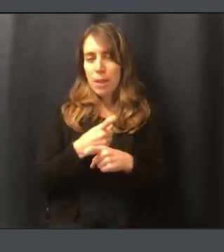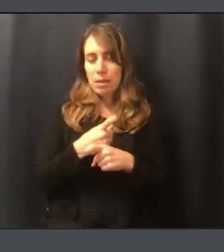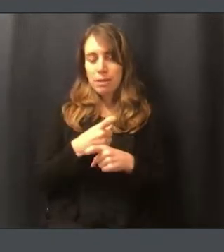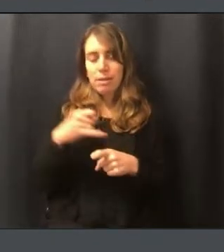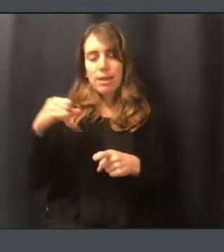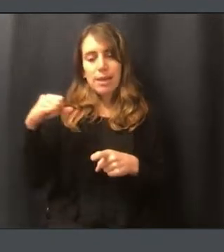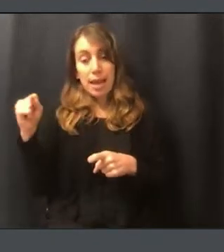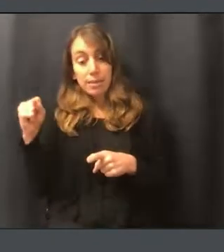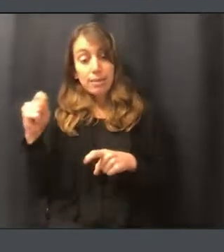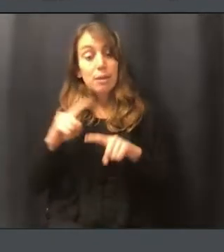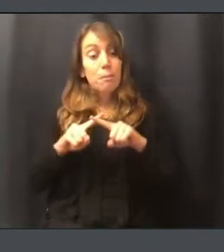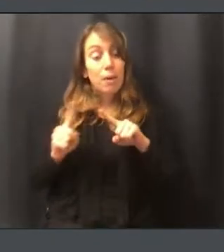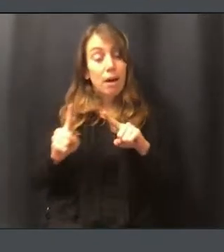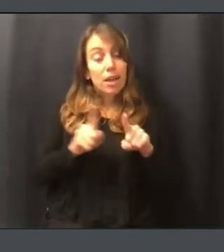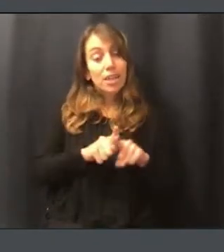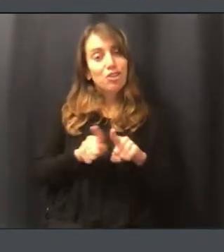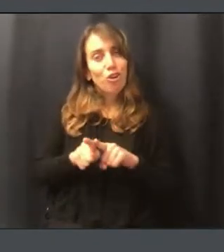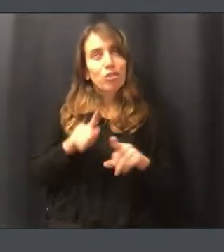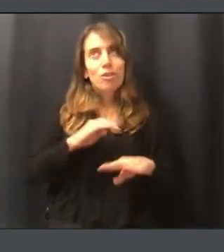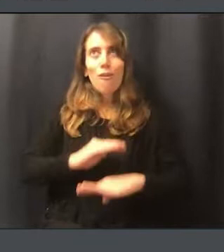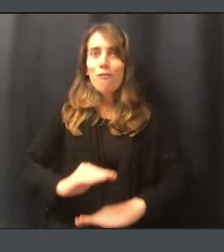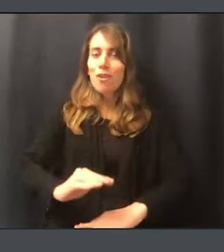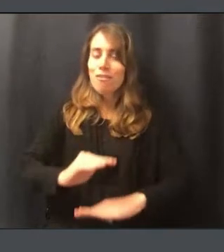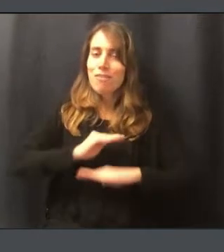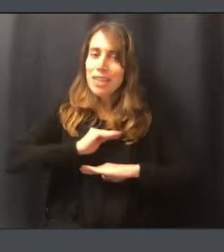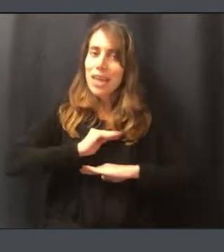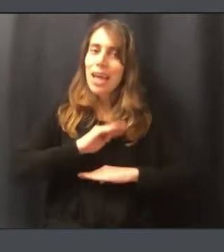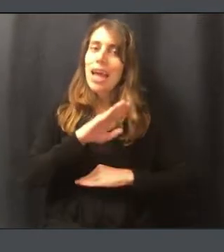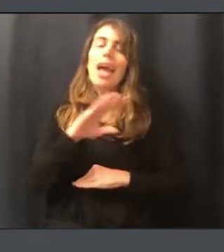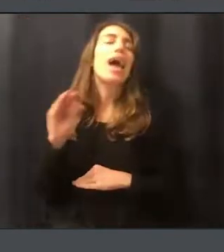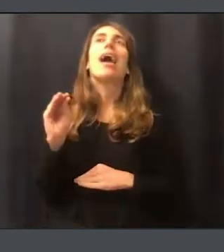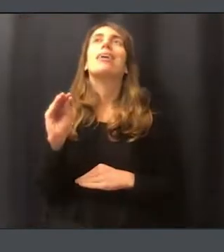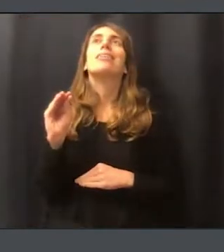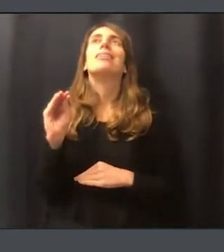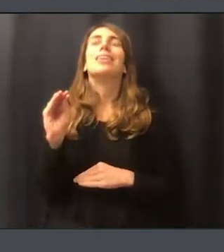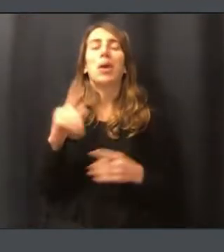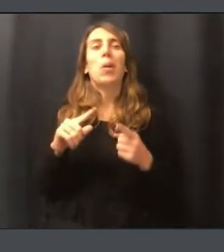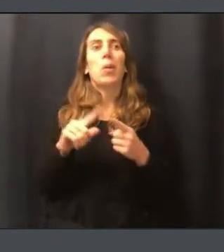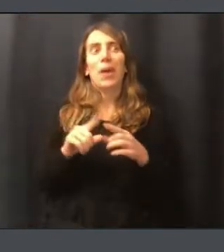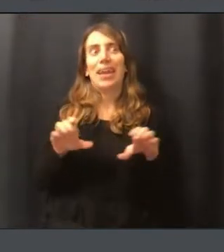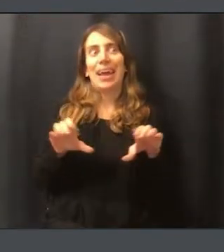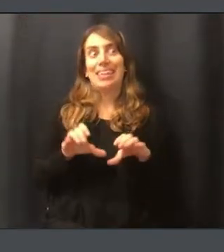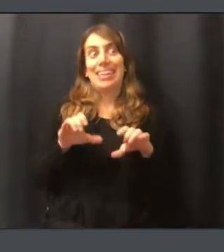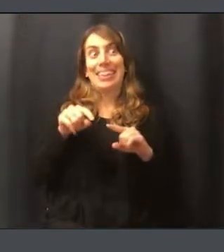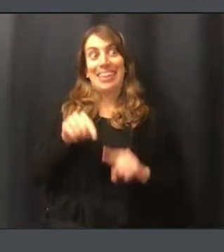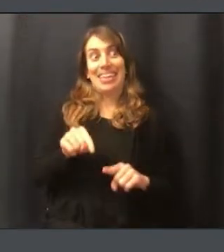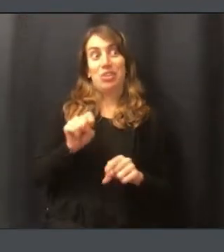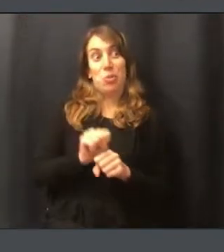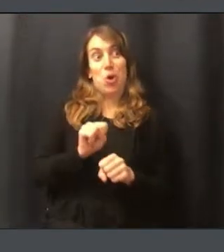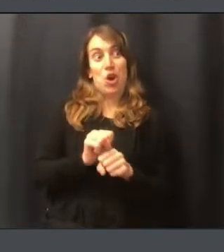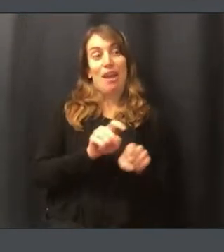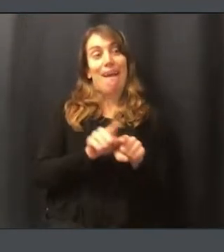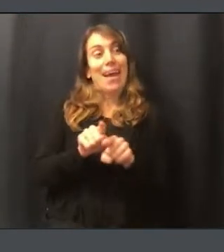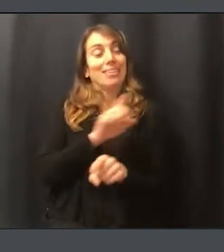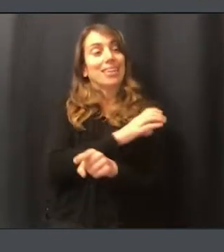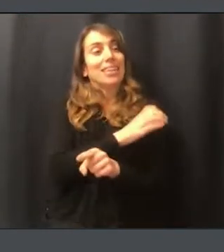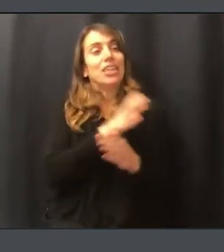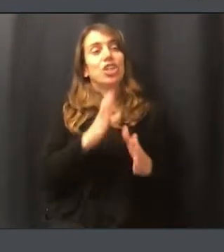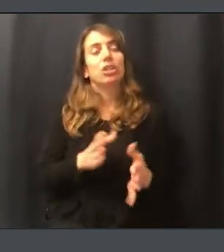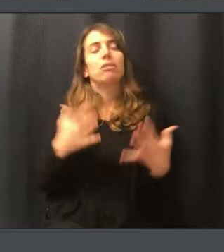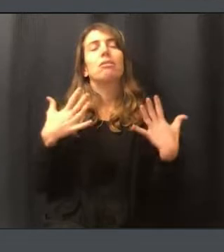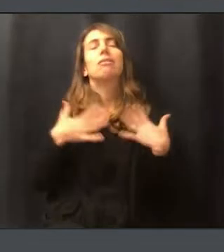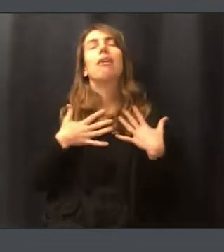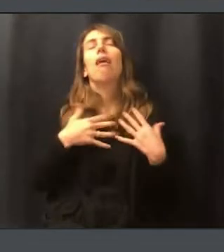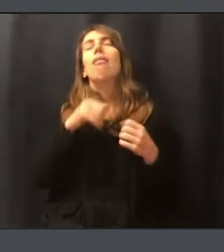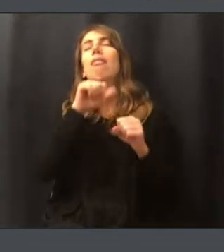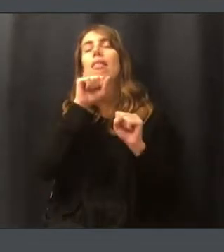I believe, very fulfilling. And when I did this as a clinician, I absolutely loved